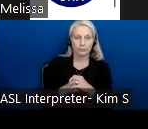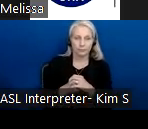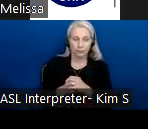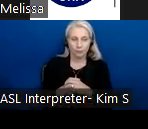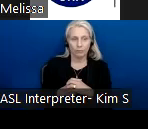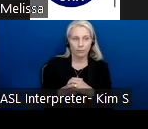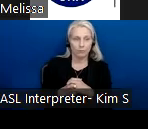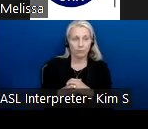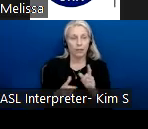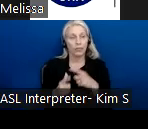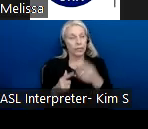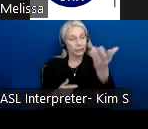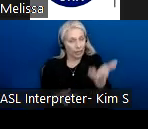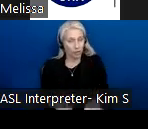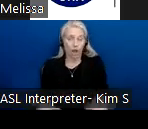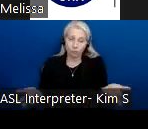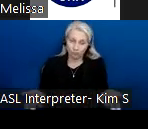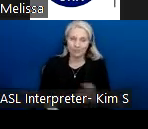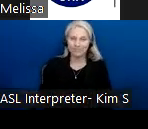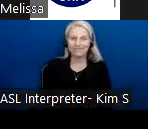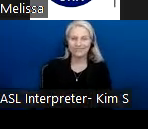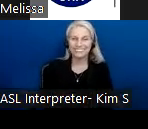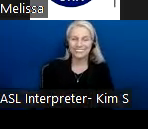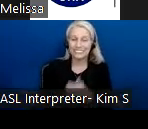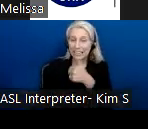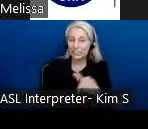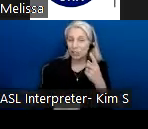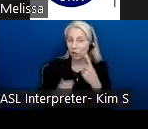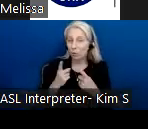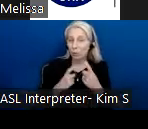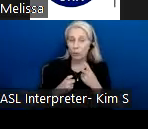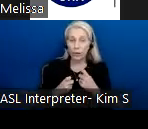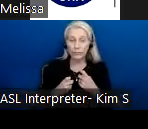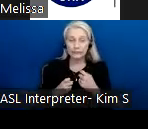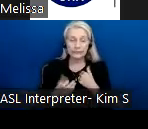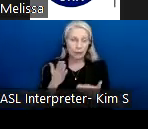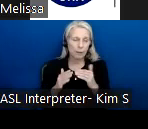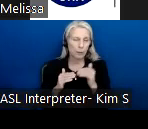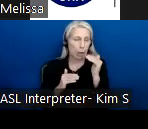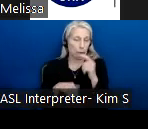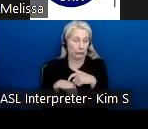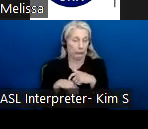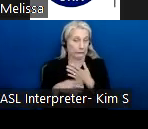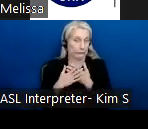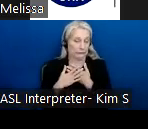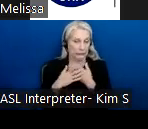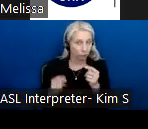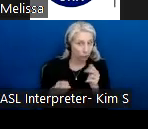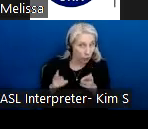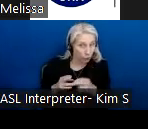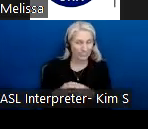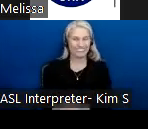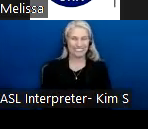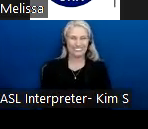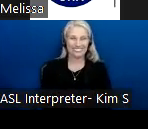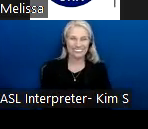And then there you go. Any questions? I might have went over, sorry. I tried to hurry.